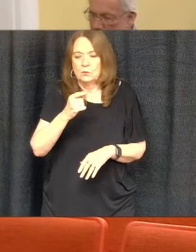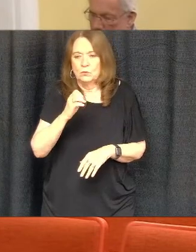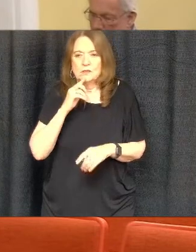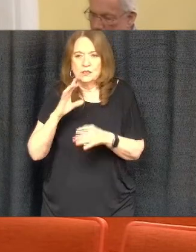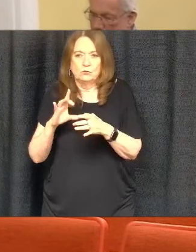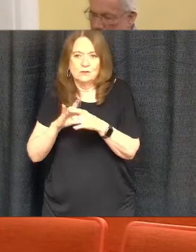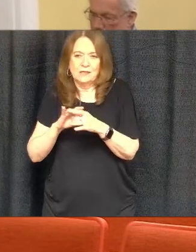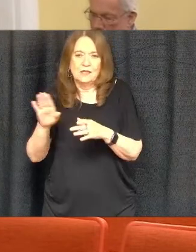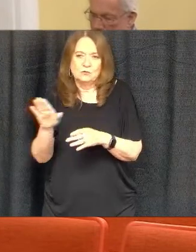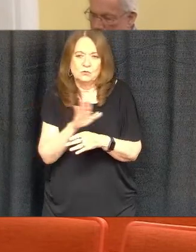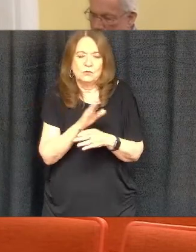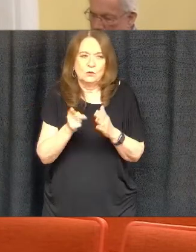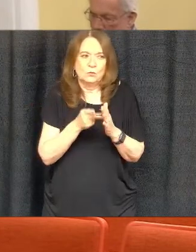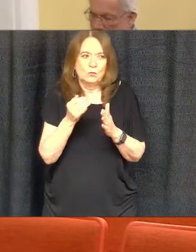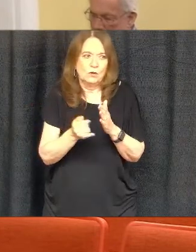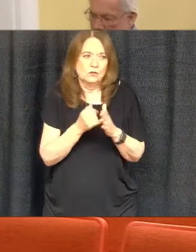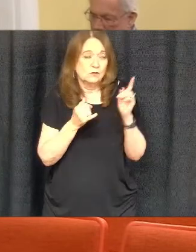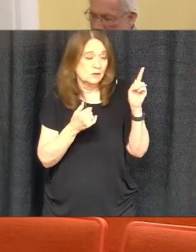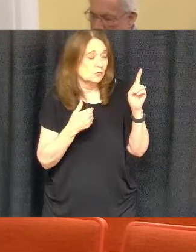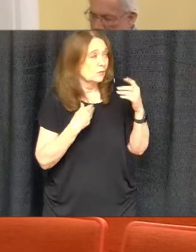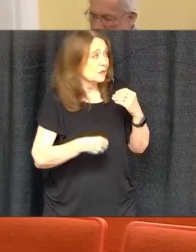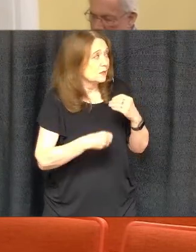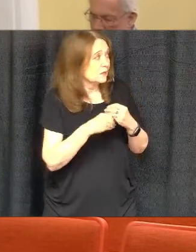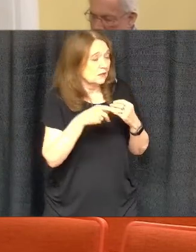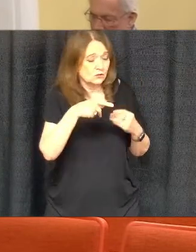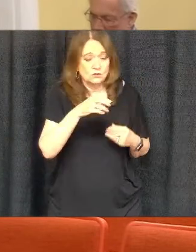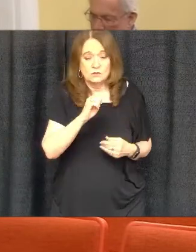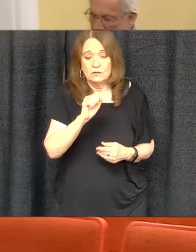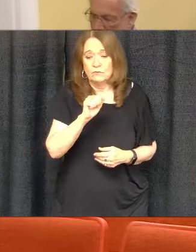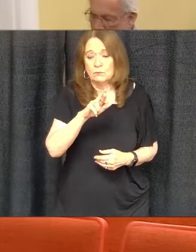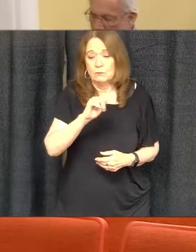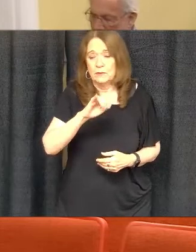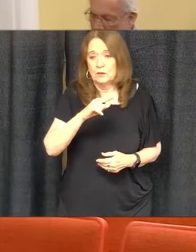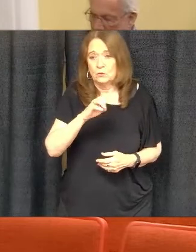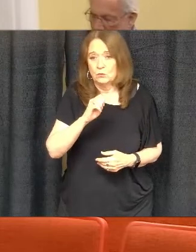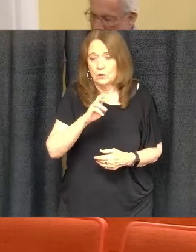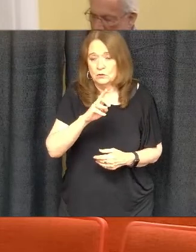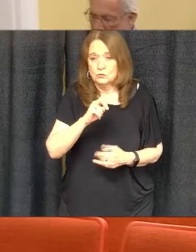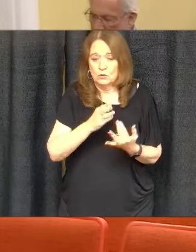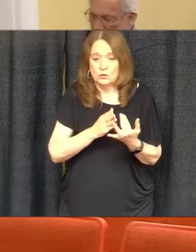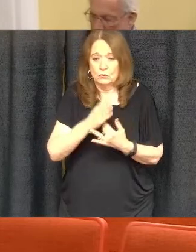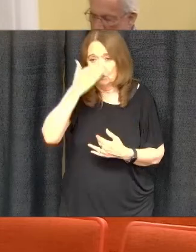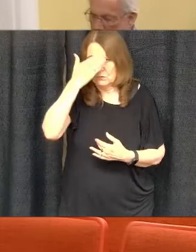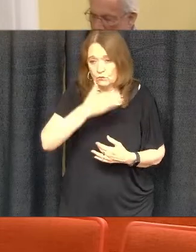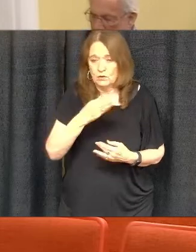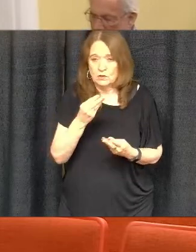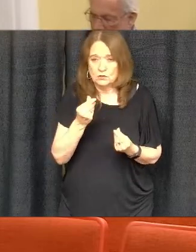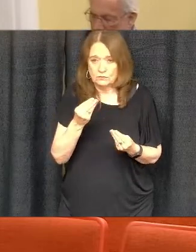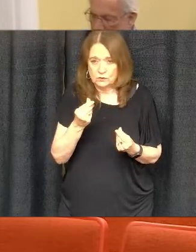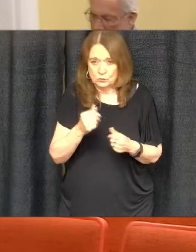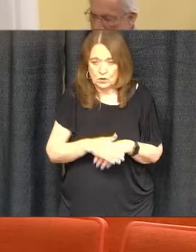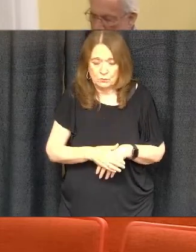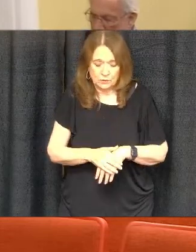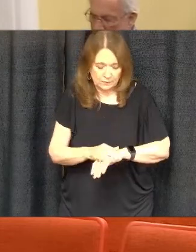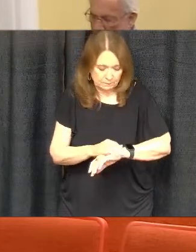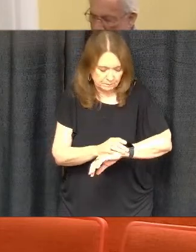projects. This one has the addition of the Pea Ridge Road improvements through its frontage of its property.